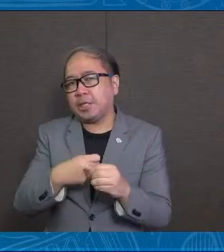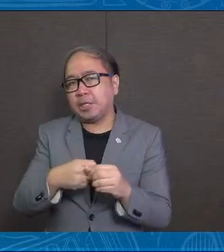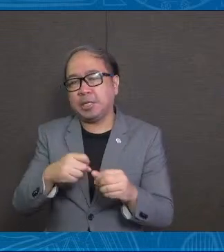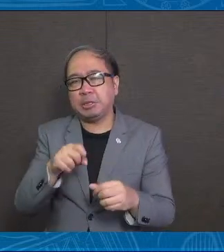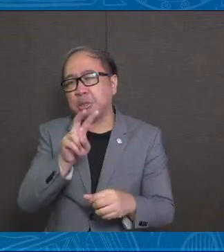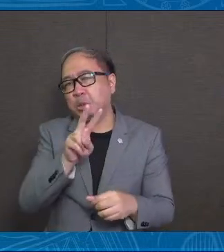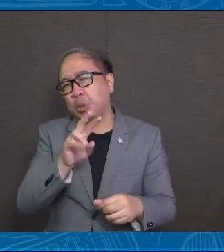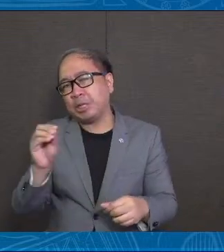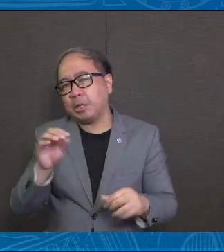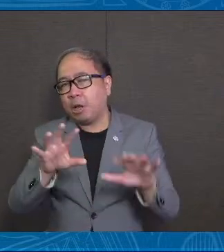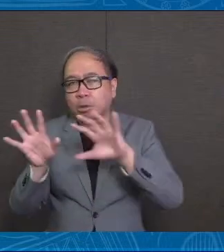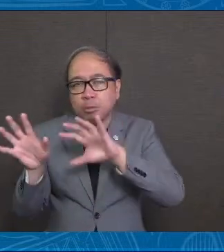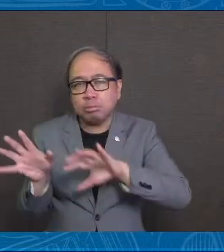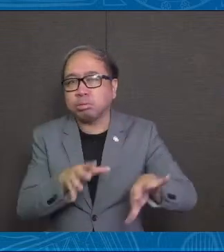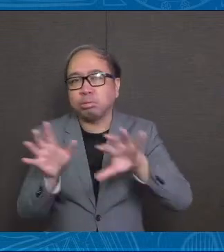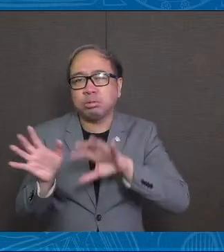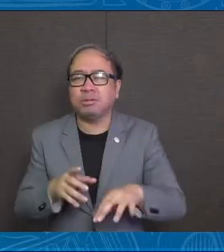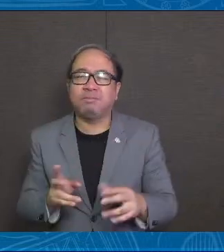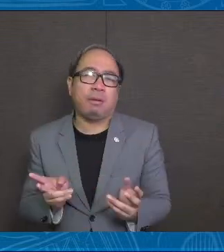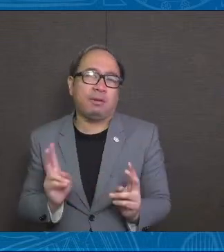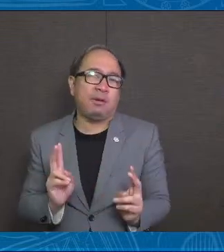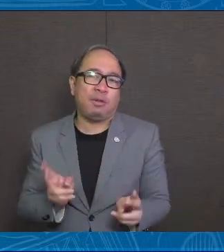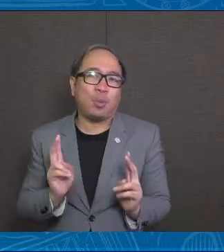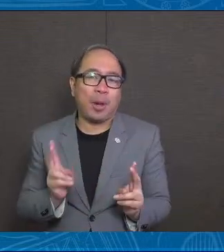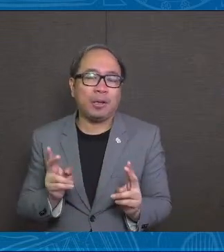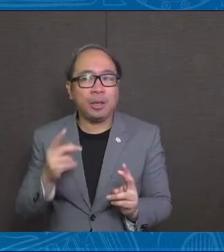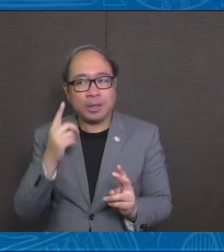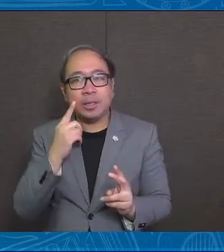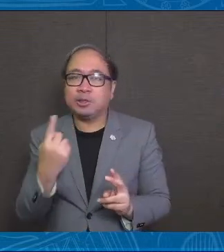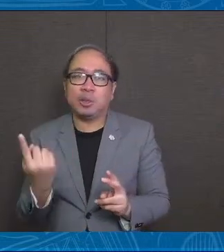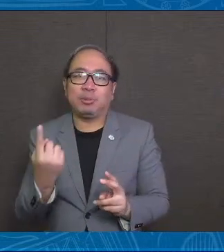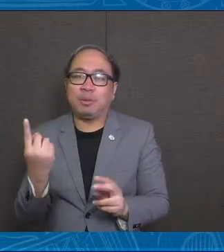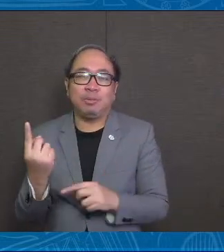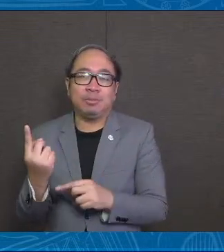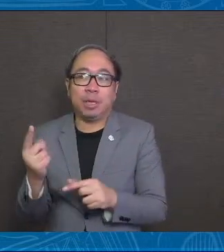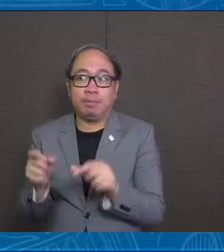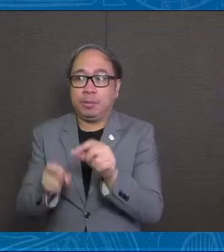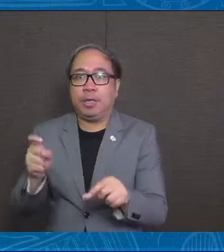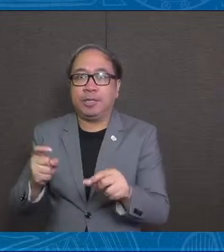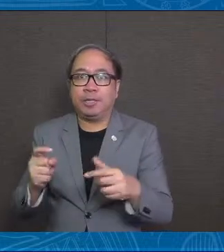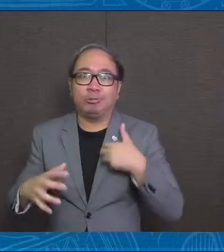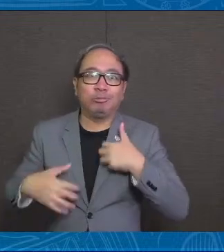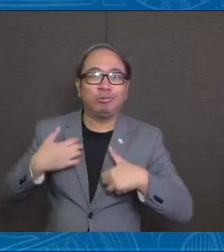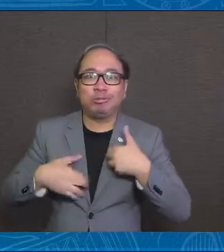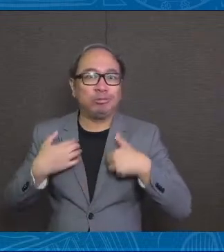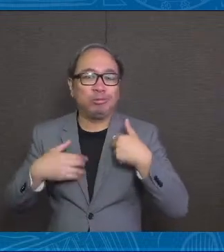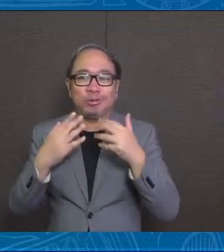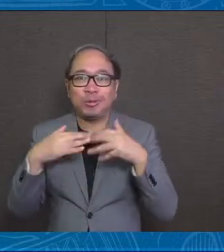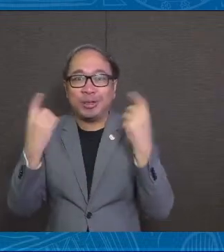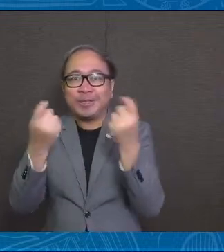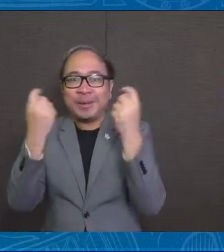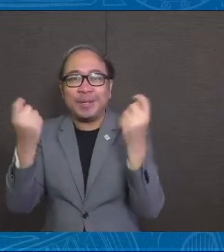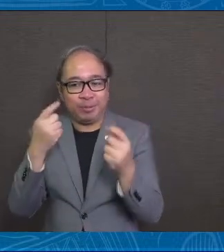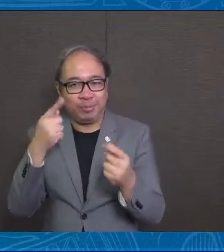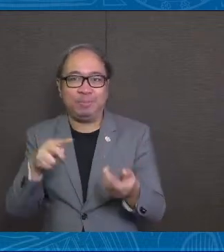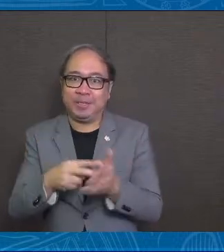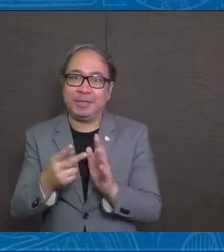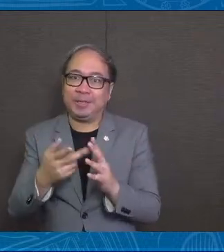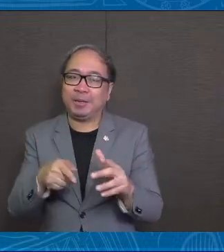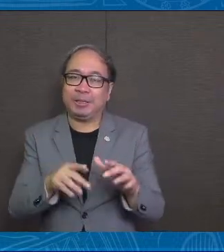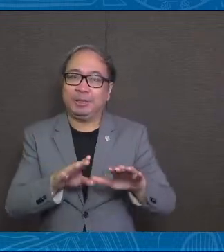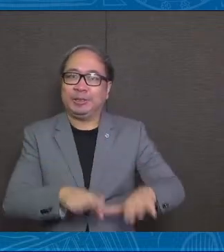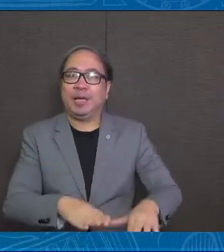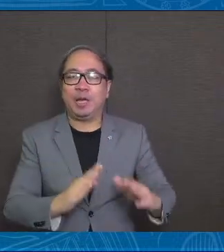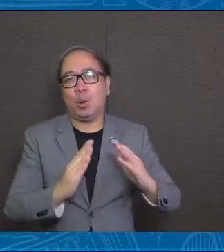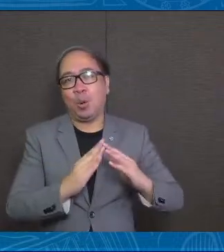so used to it. Sometimes people rejoice because it just means that we have a free day at home. But the gravity of